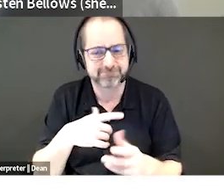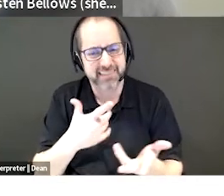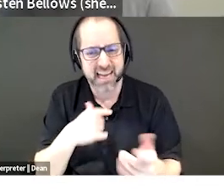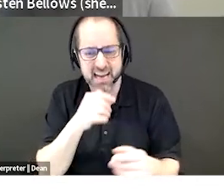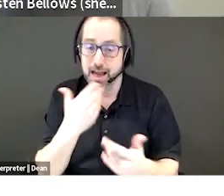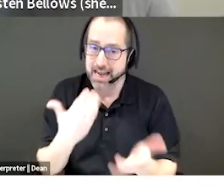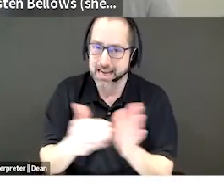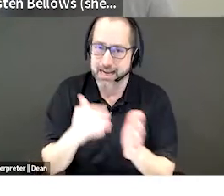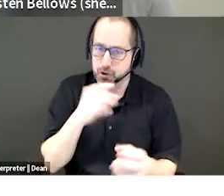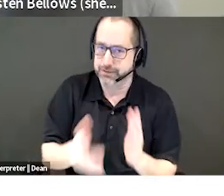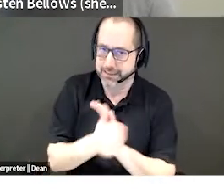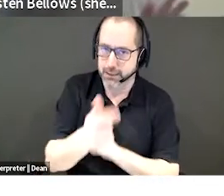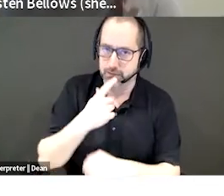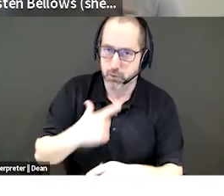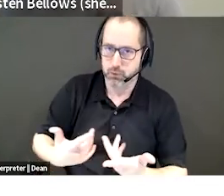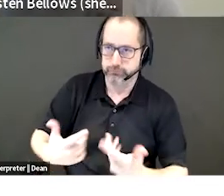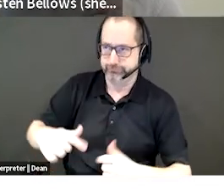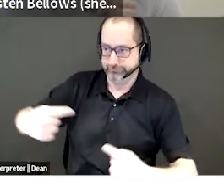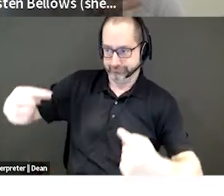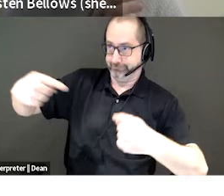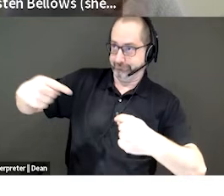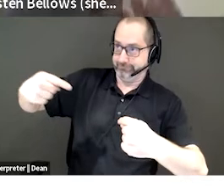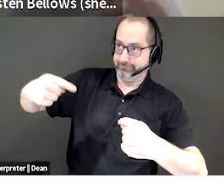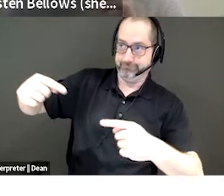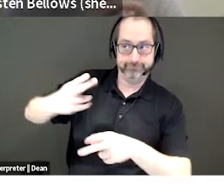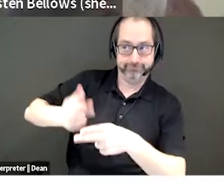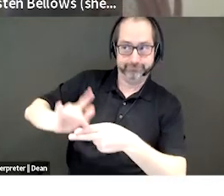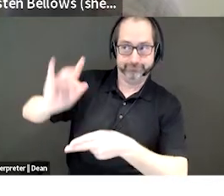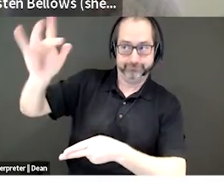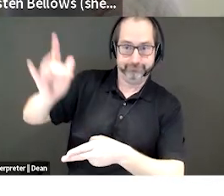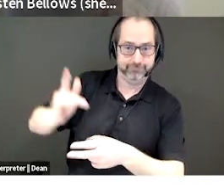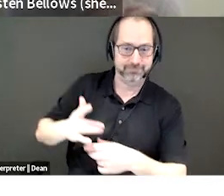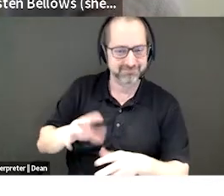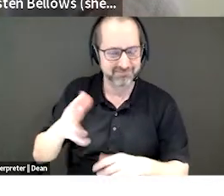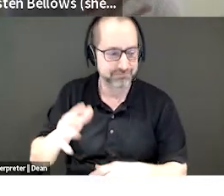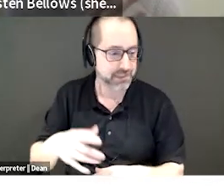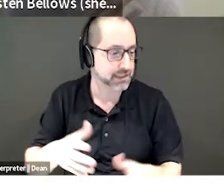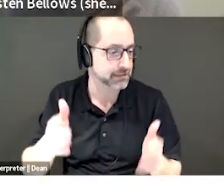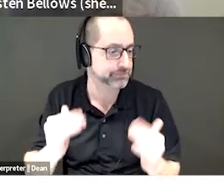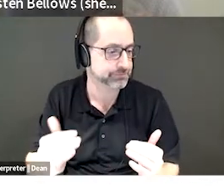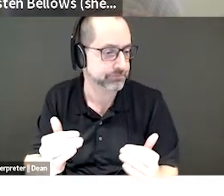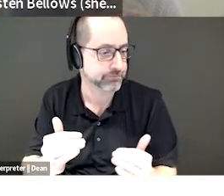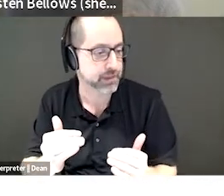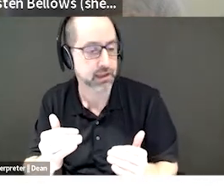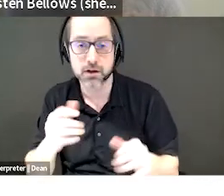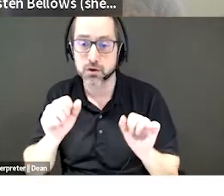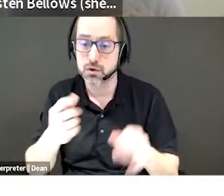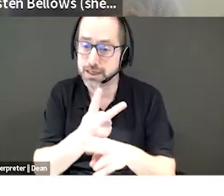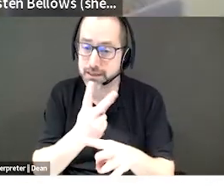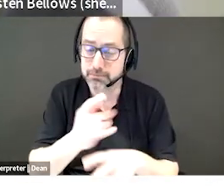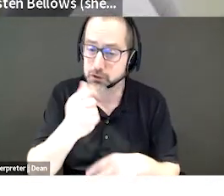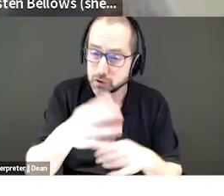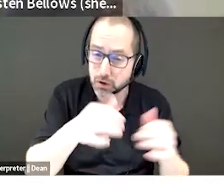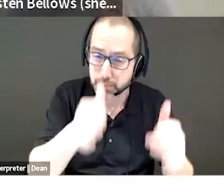And then get organized. So you can ease stress by keeping track of your job postings, your different resumes, the contact information. So